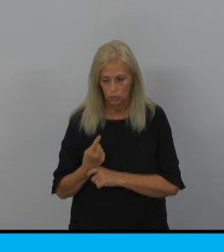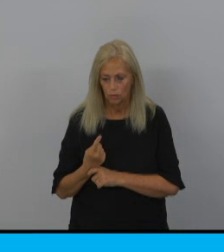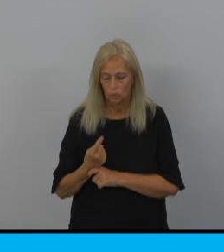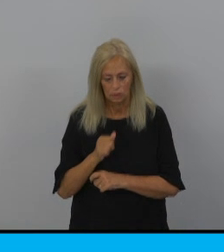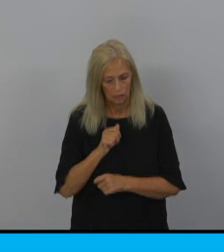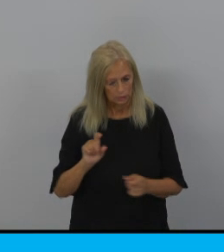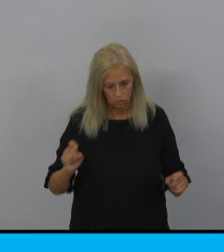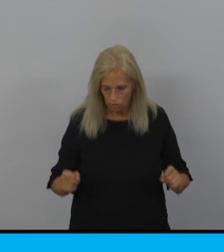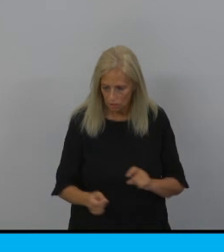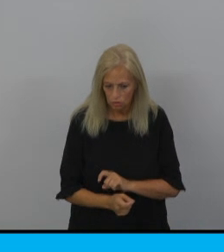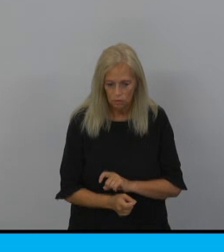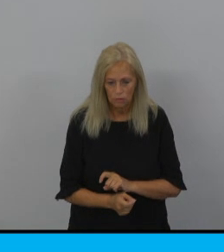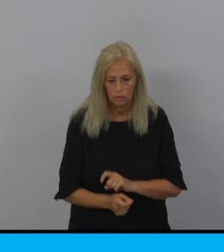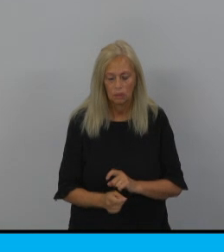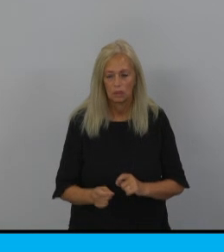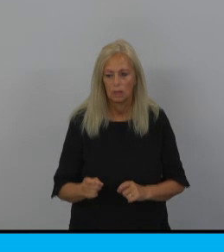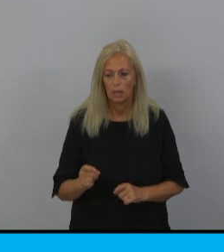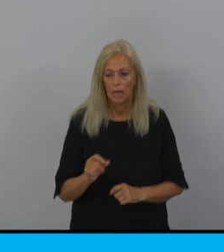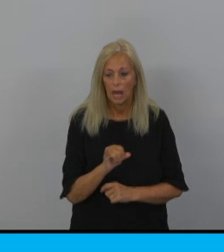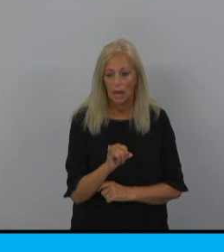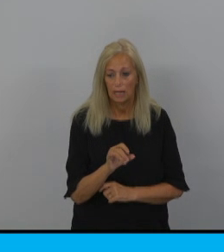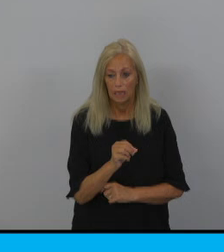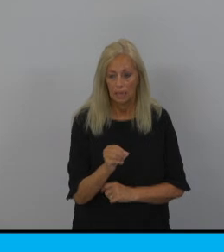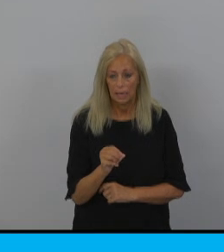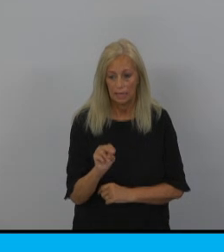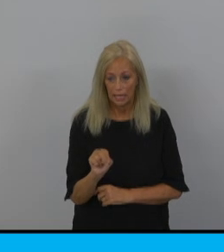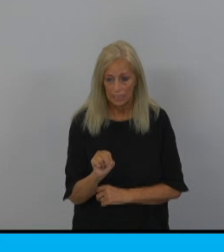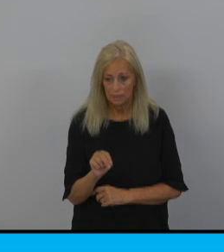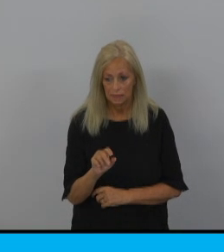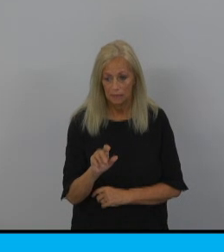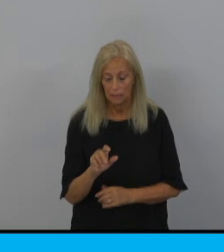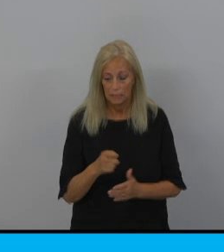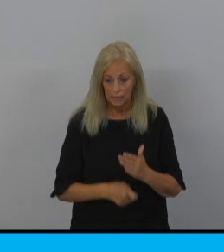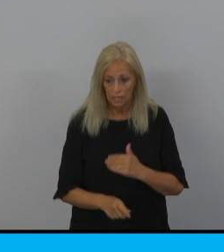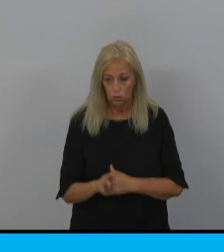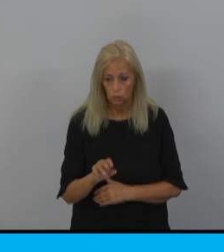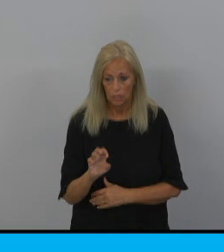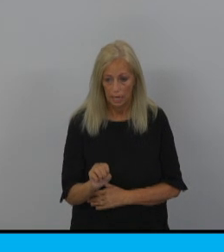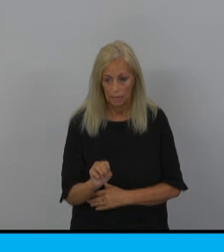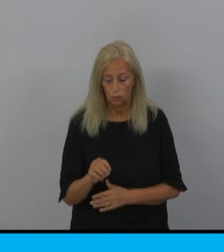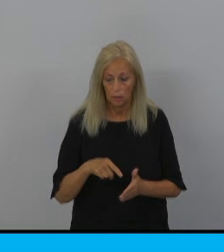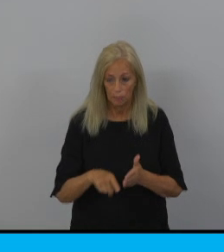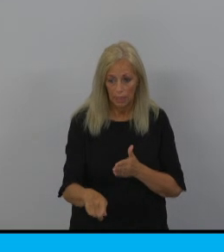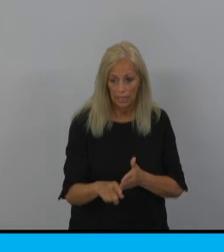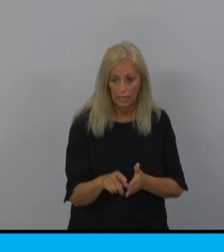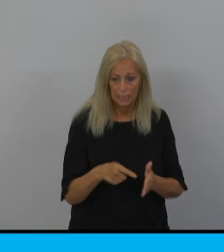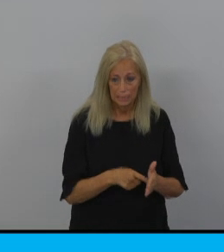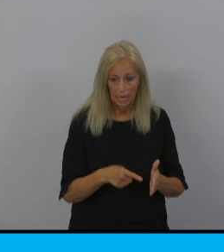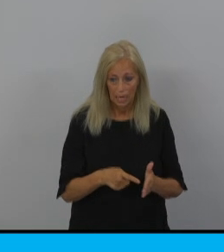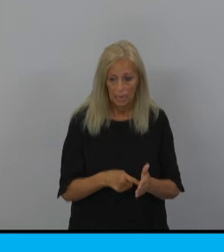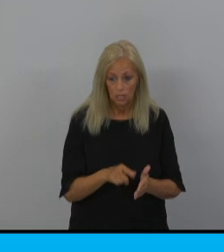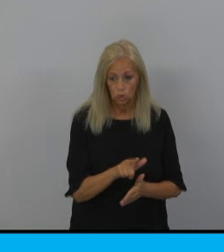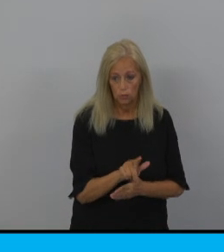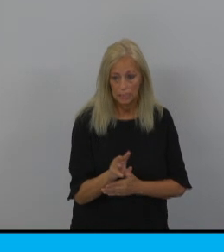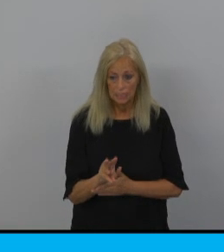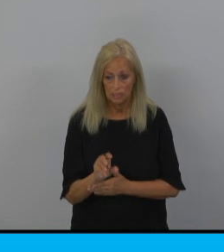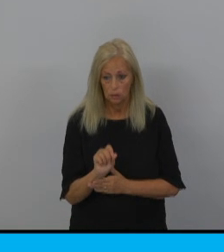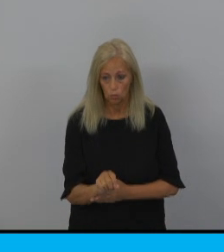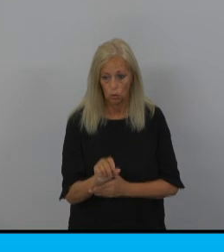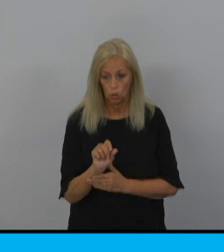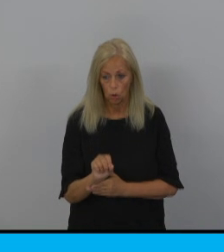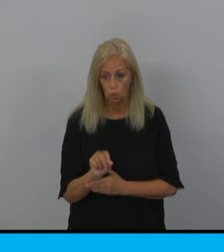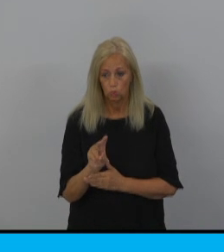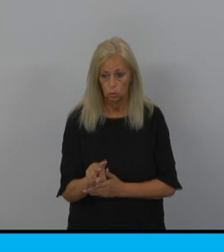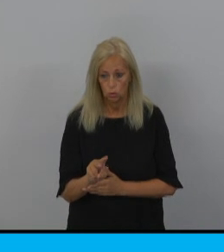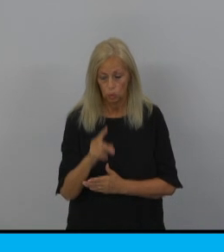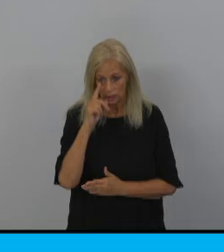is unchanged. And then our INS tax rate that is required to pay our debt is going to be 26.02 cents